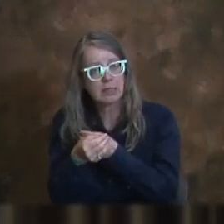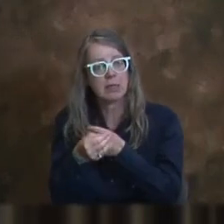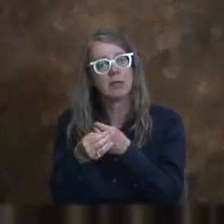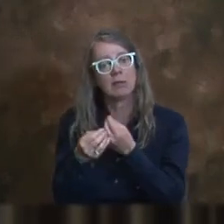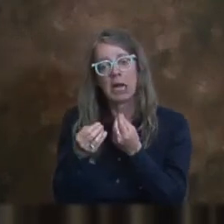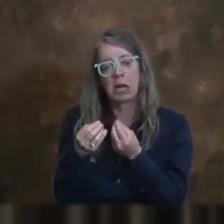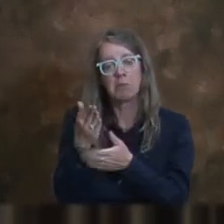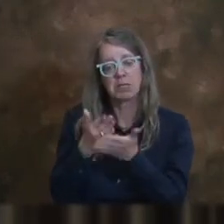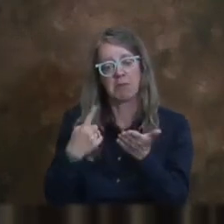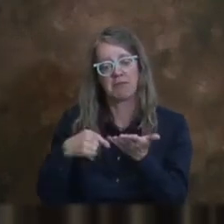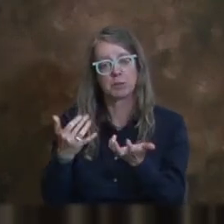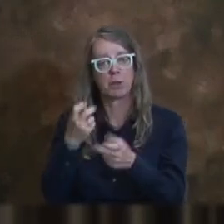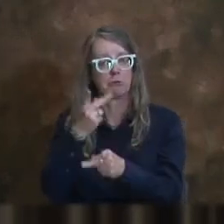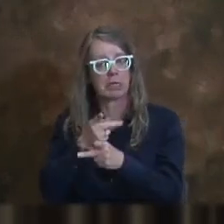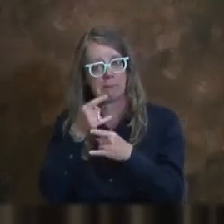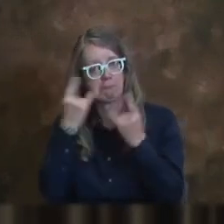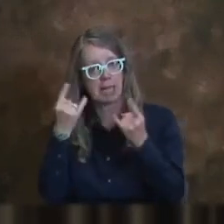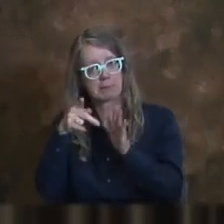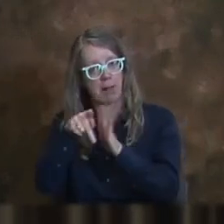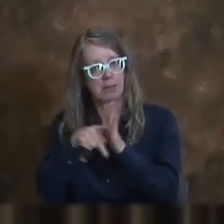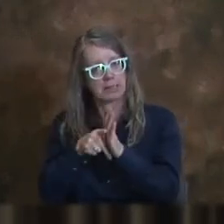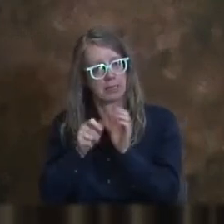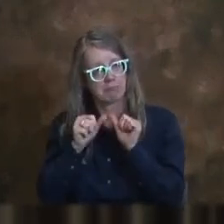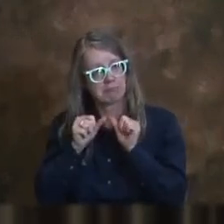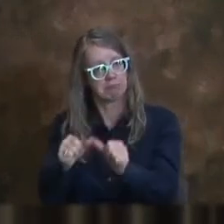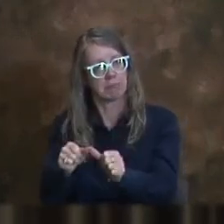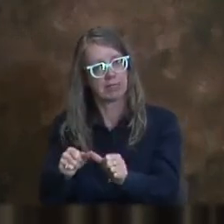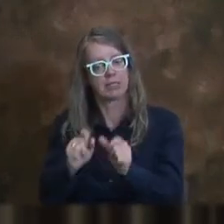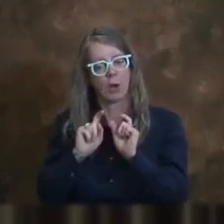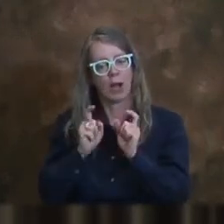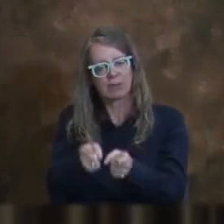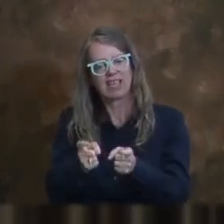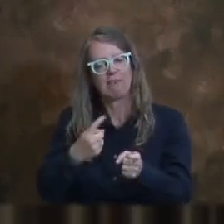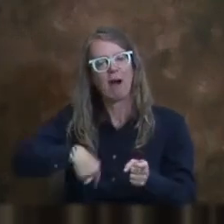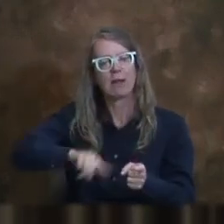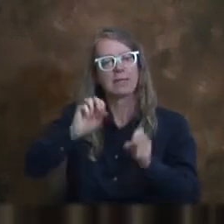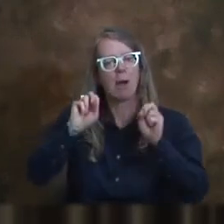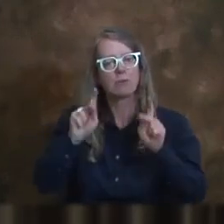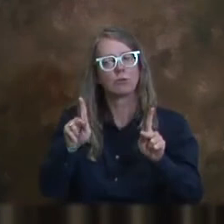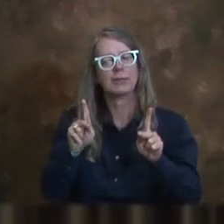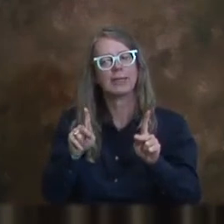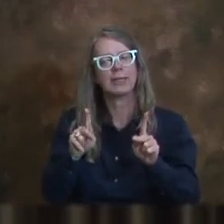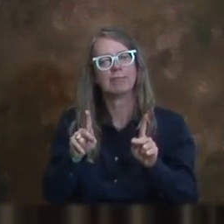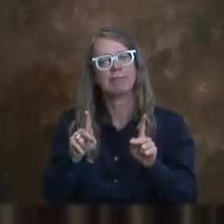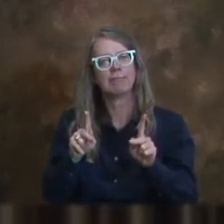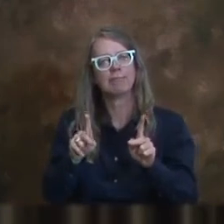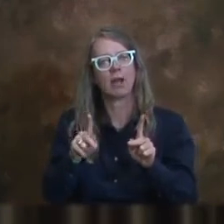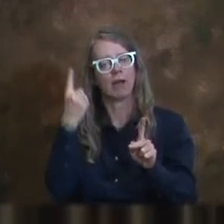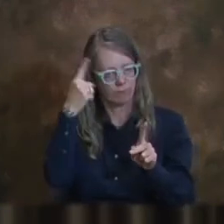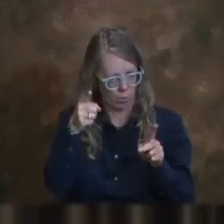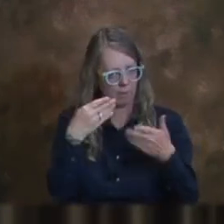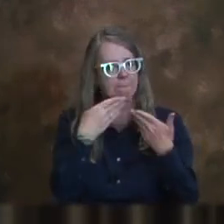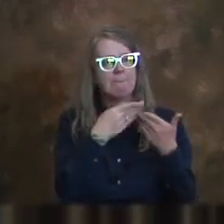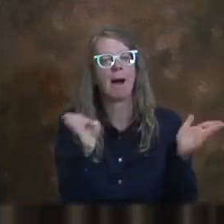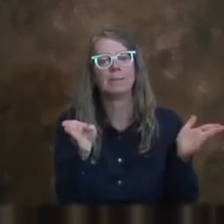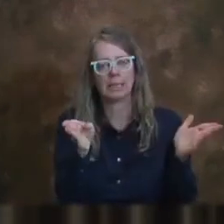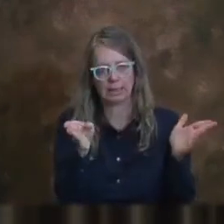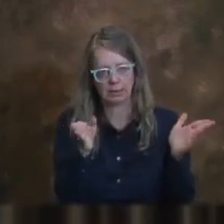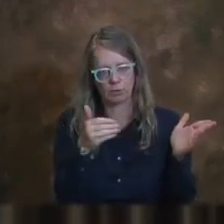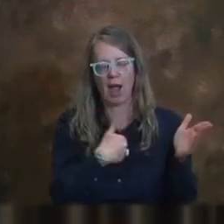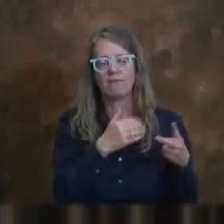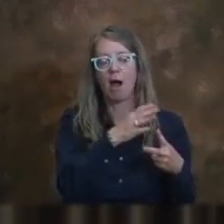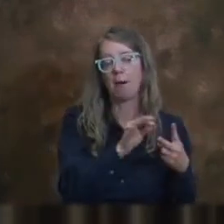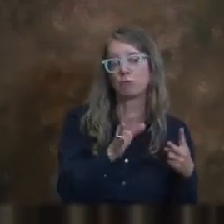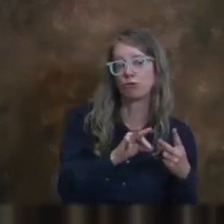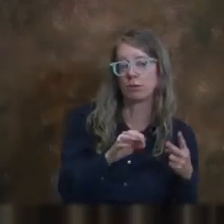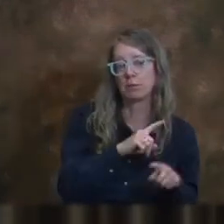locations as well. So give us the opportunity to just not, it would be for the public that they have the option, but